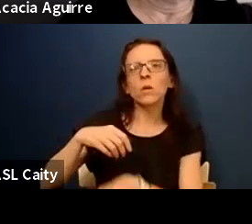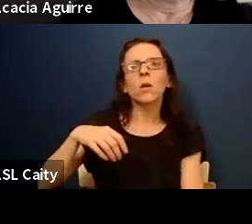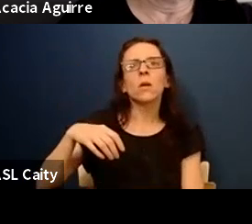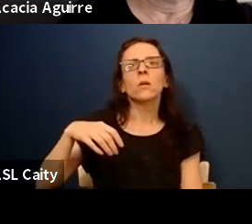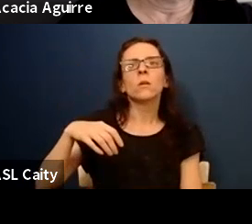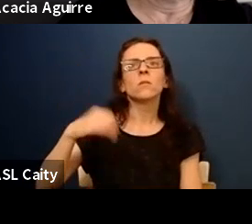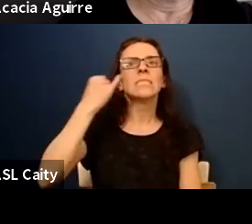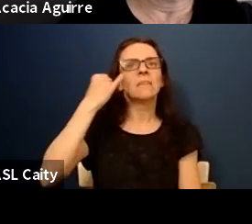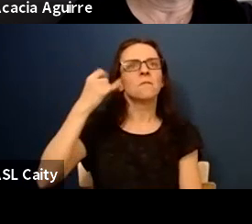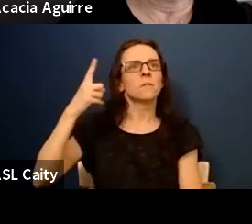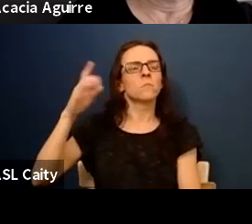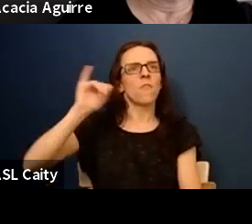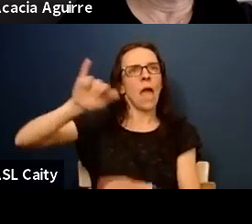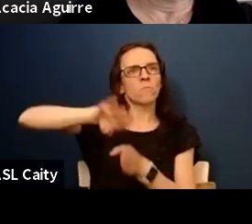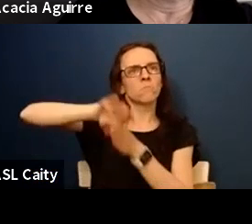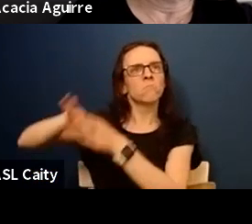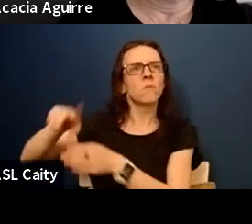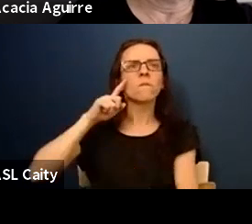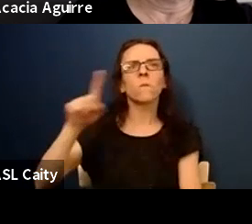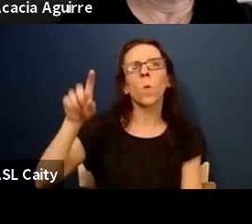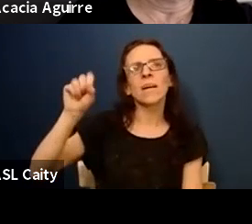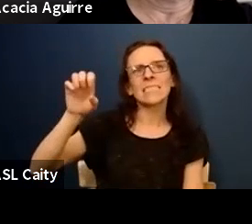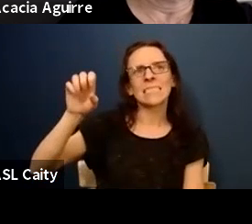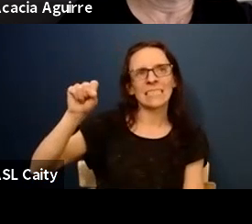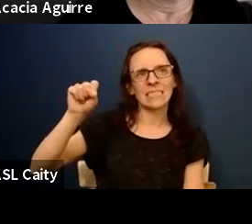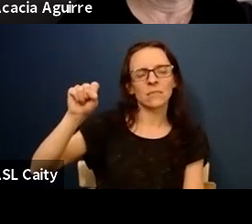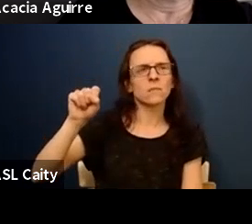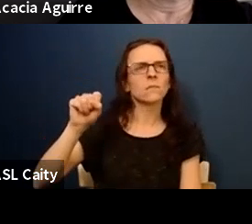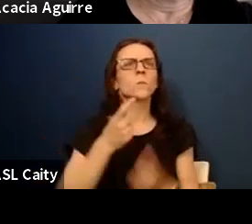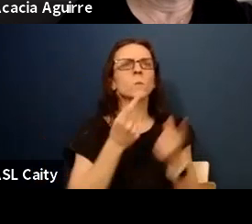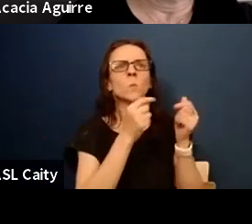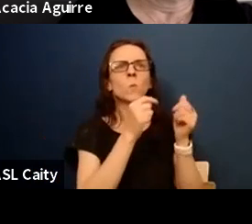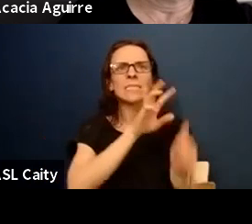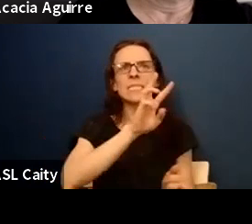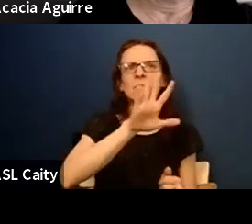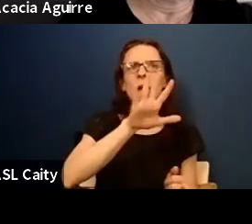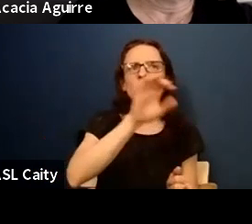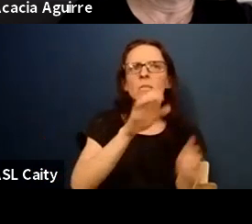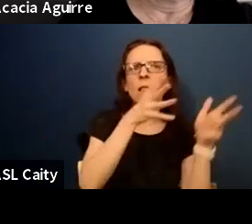for socioeconomic factors, how would you do the other 65?